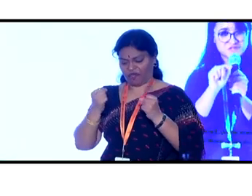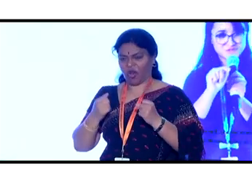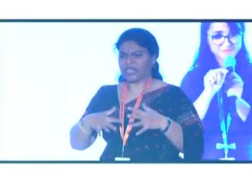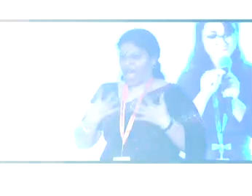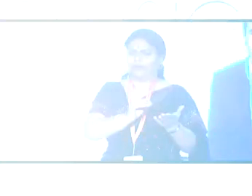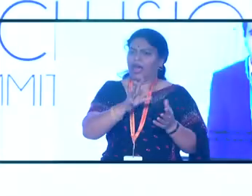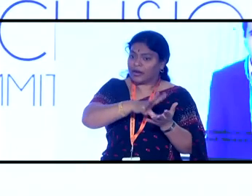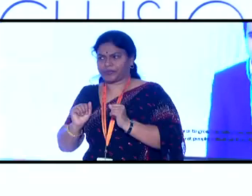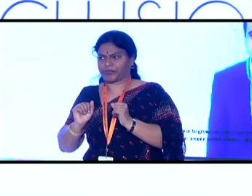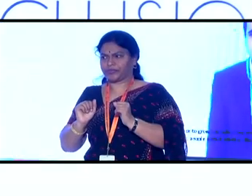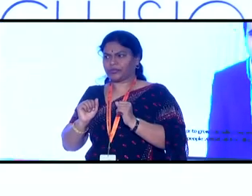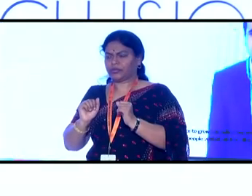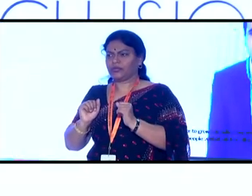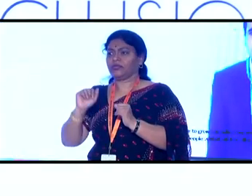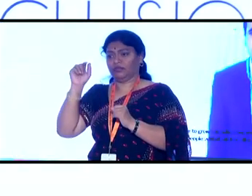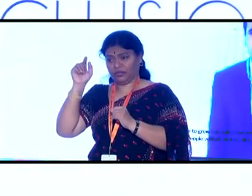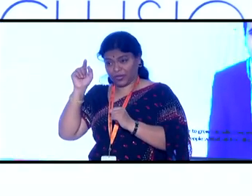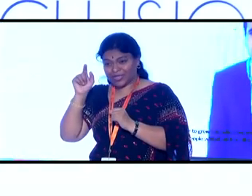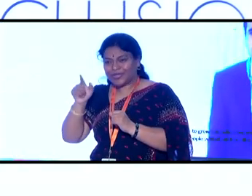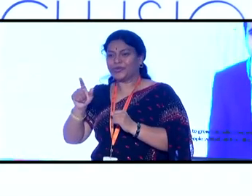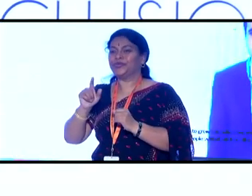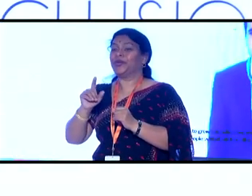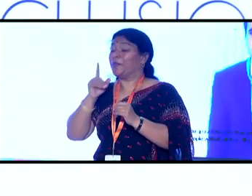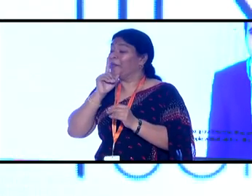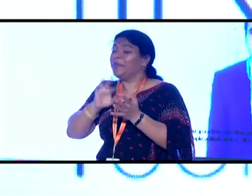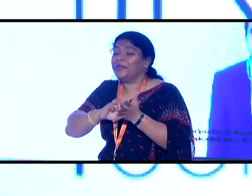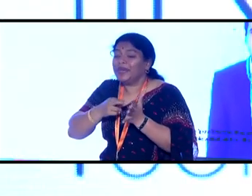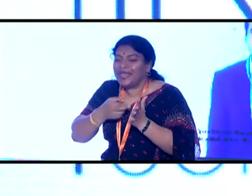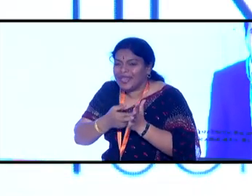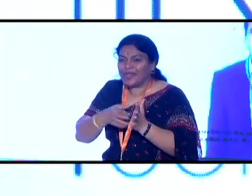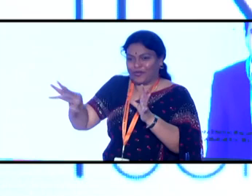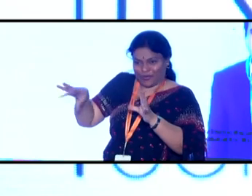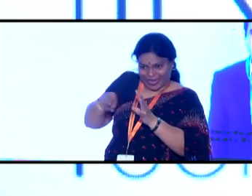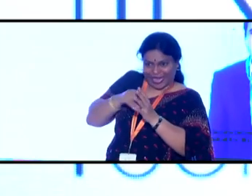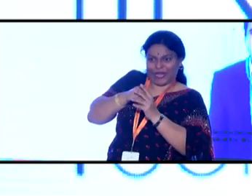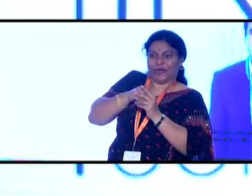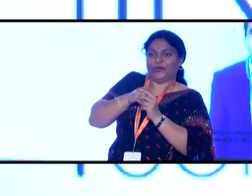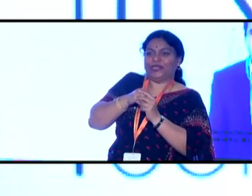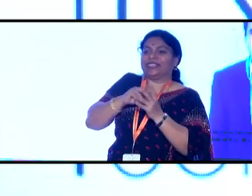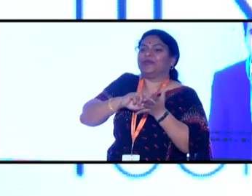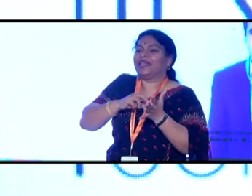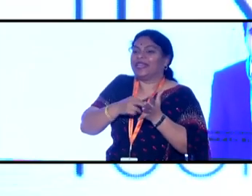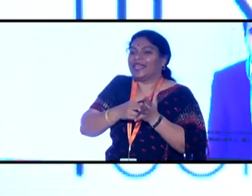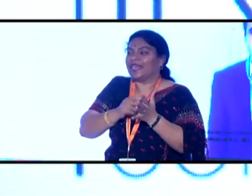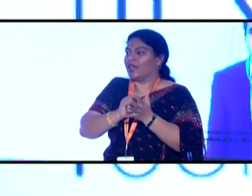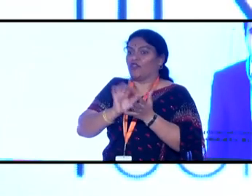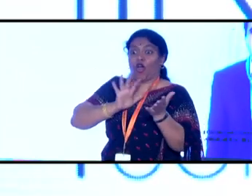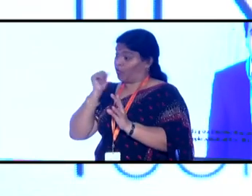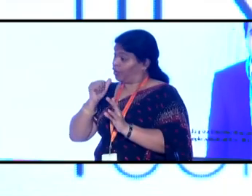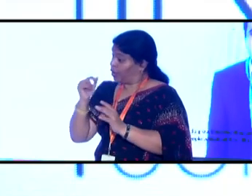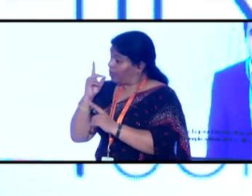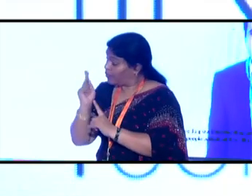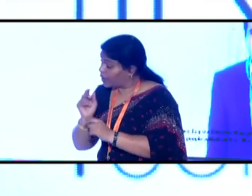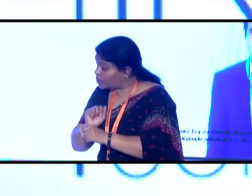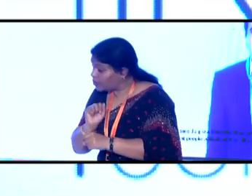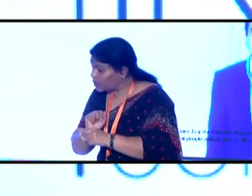want. True and meaningful inclusion is not merely the opposite of exclusion. What